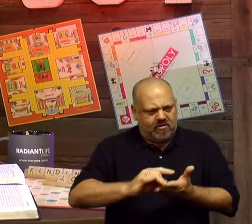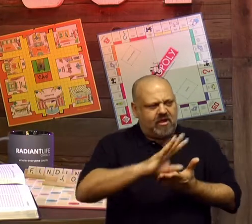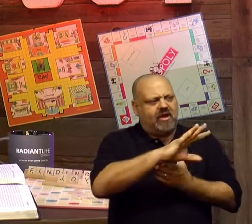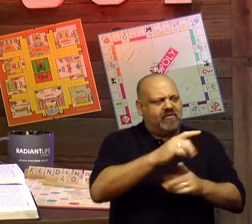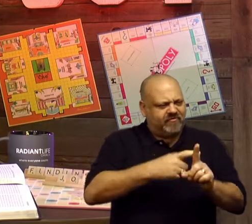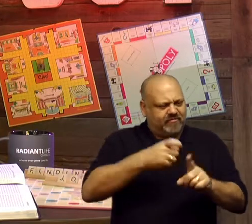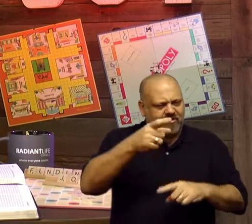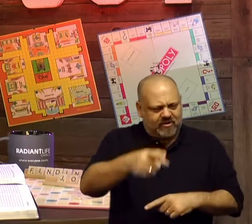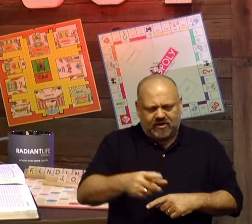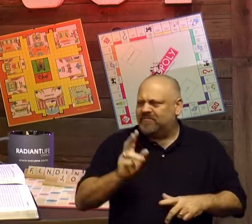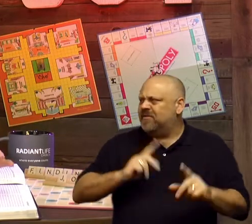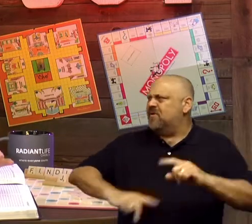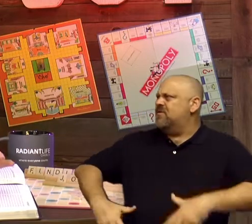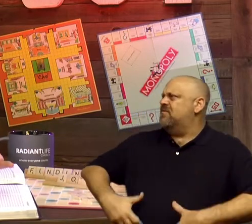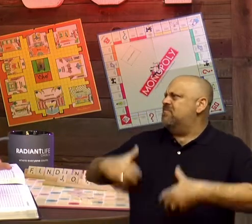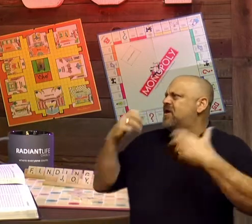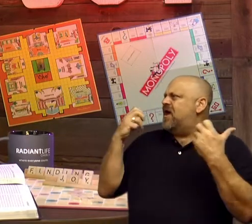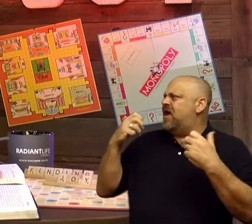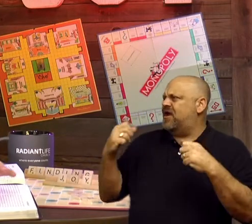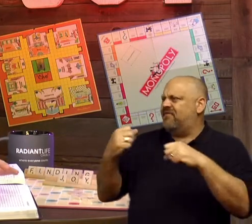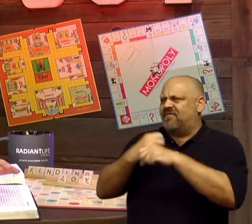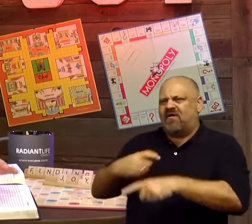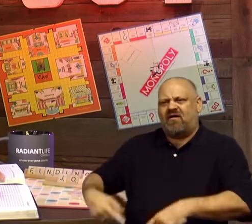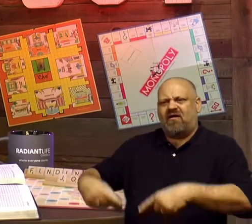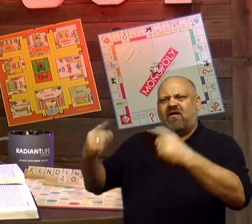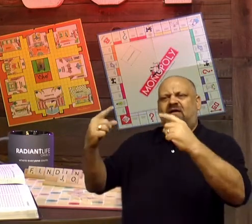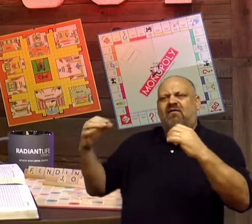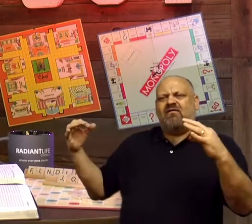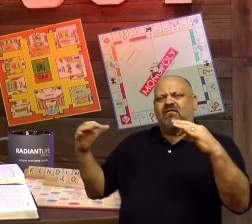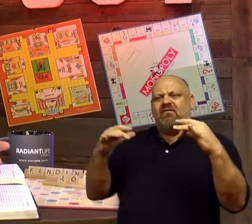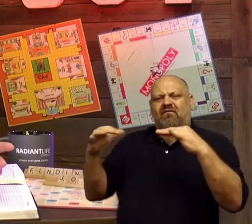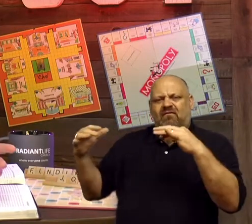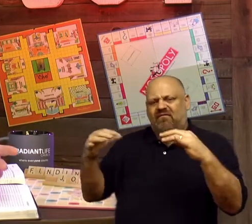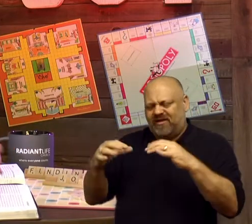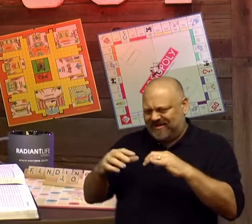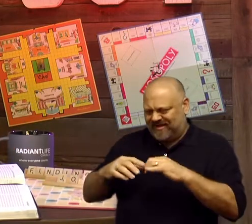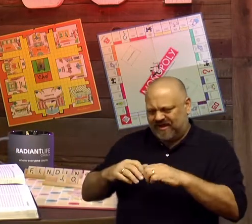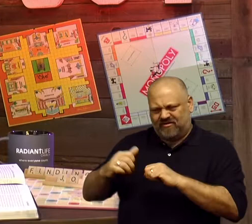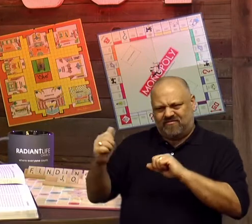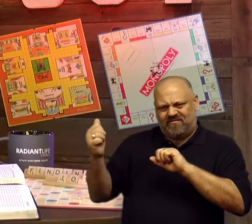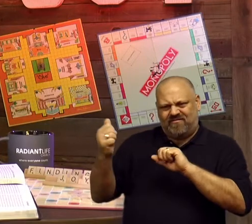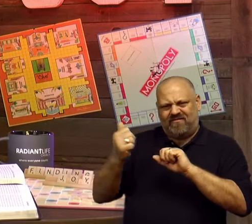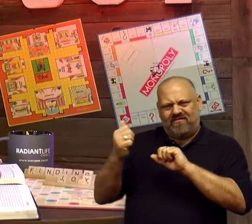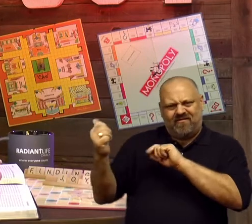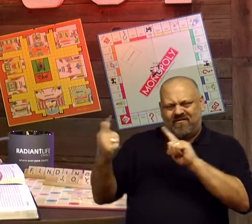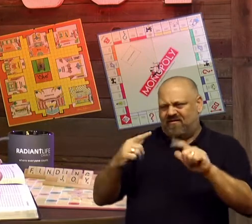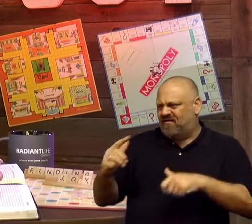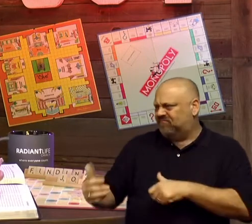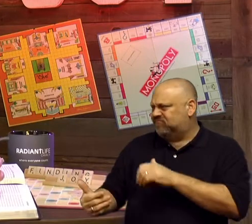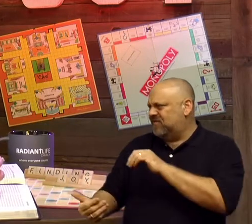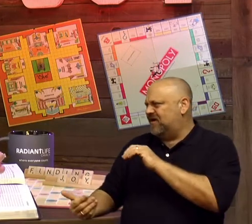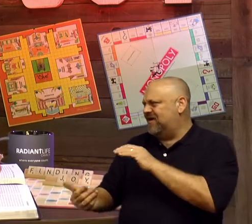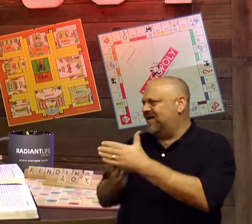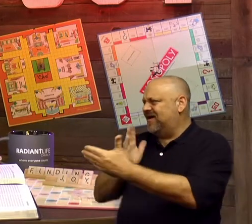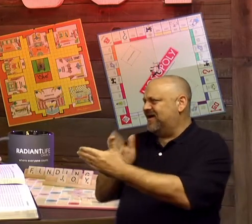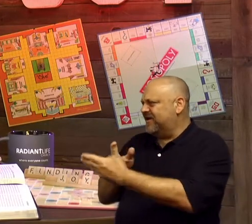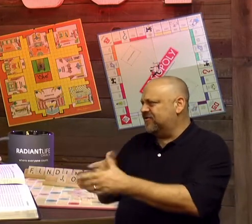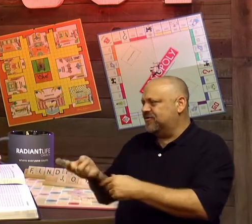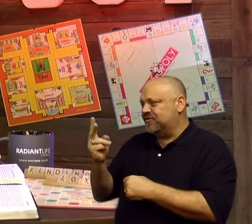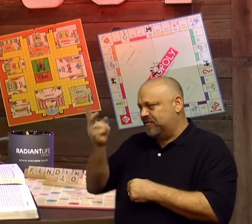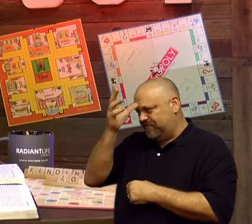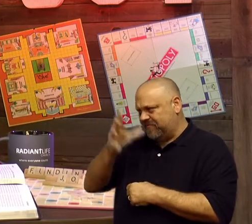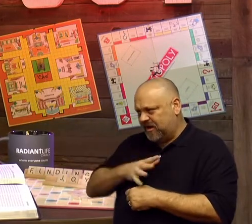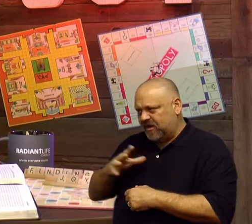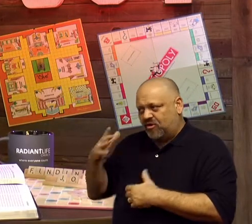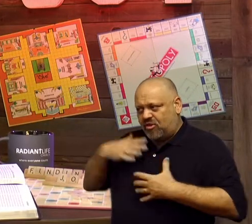her, but people got really mad and a fight broke out. A riot, really. And everyone turned on the two men